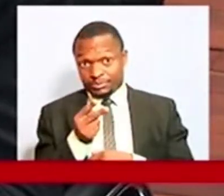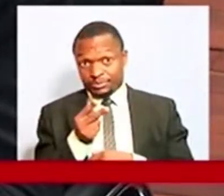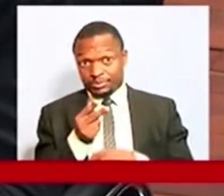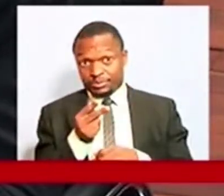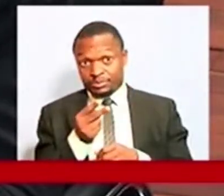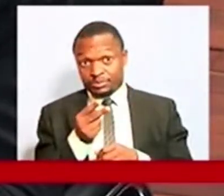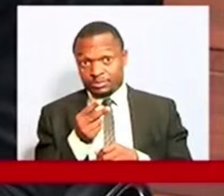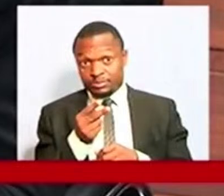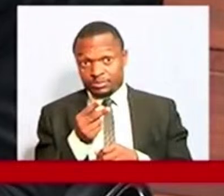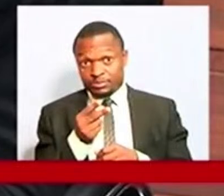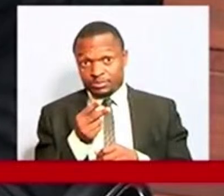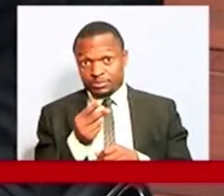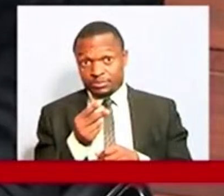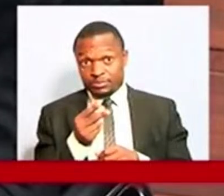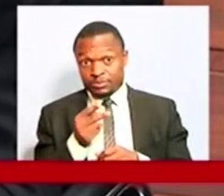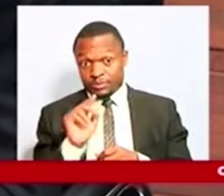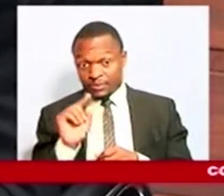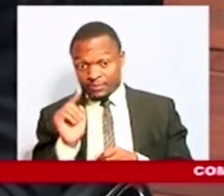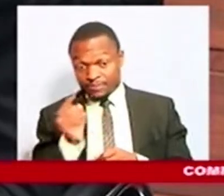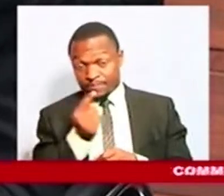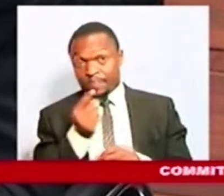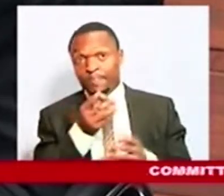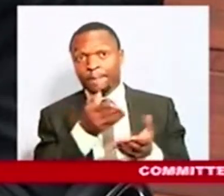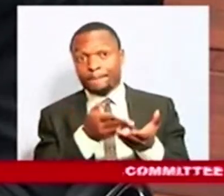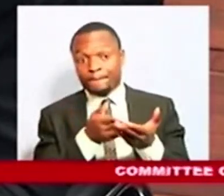say from the first one, Chair,